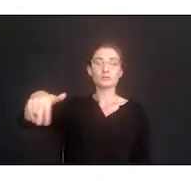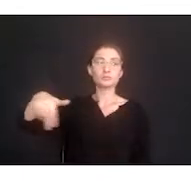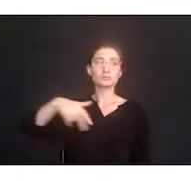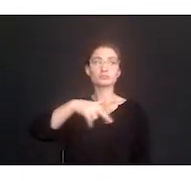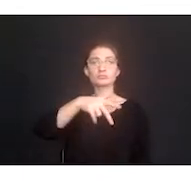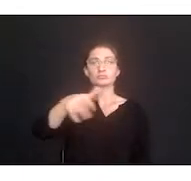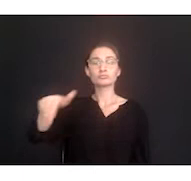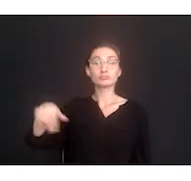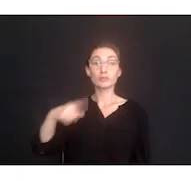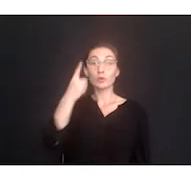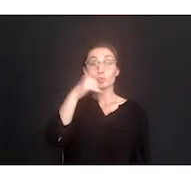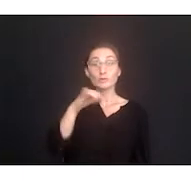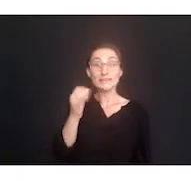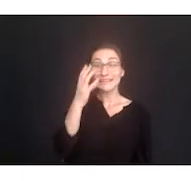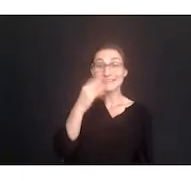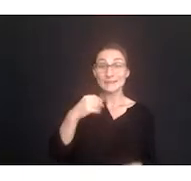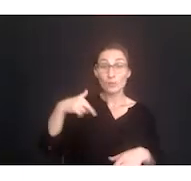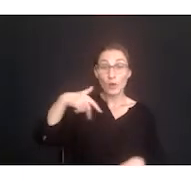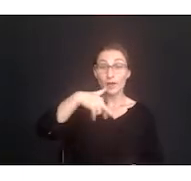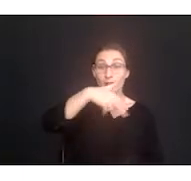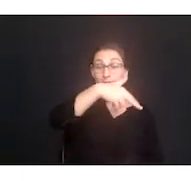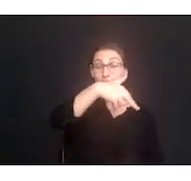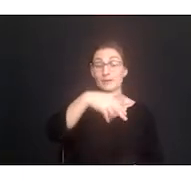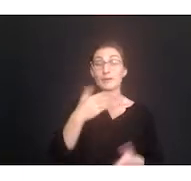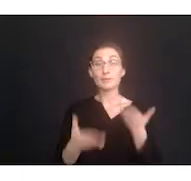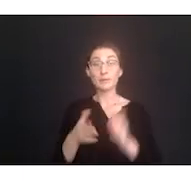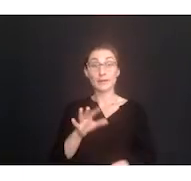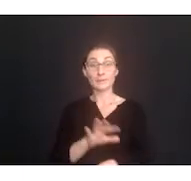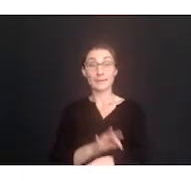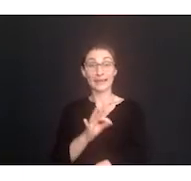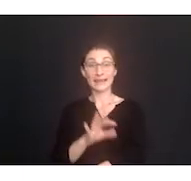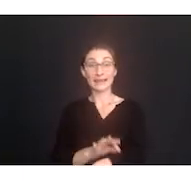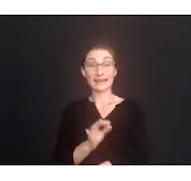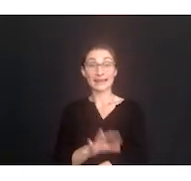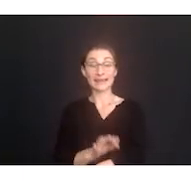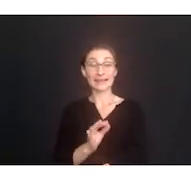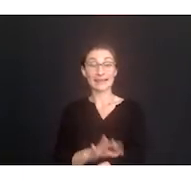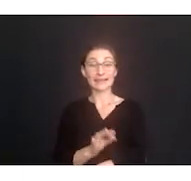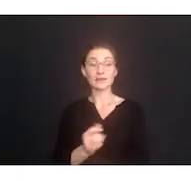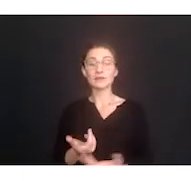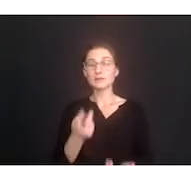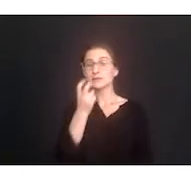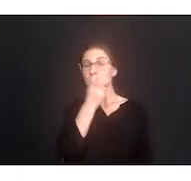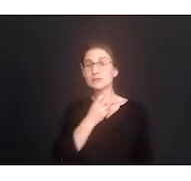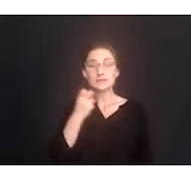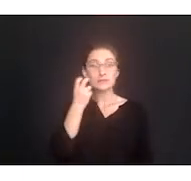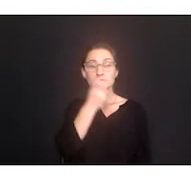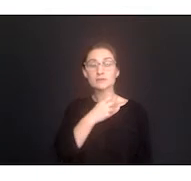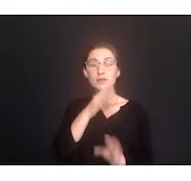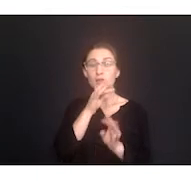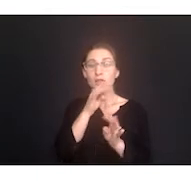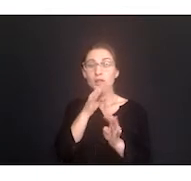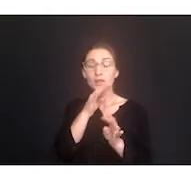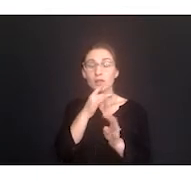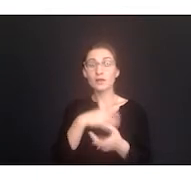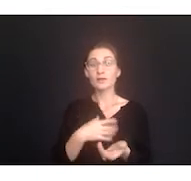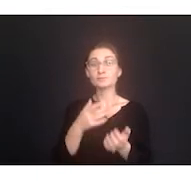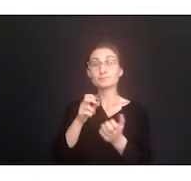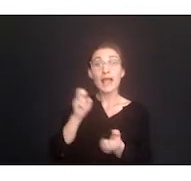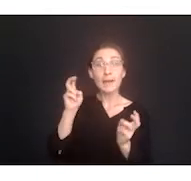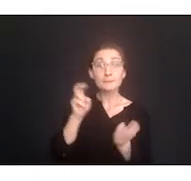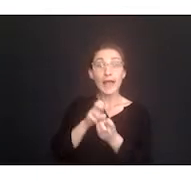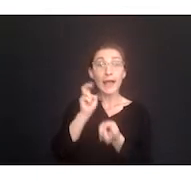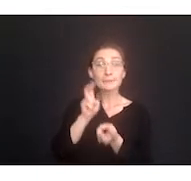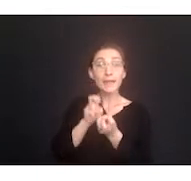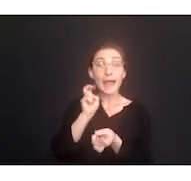looks like sleepwalking. They may start picking at things, picking at clothes, nonsensical speech, lip smacking, clumsy or disoriented